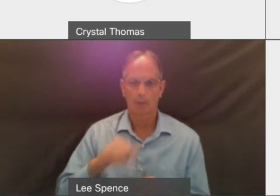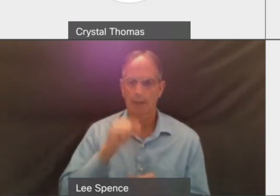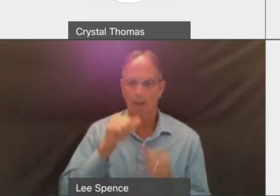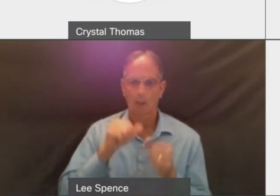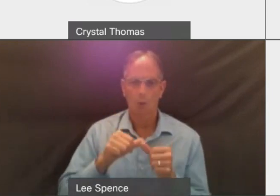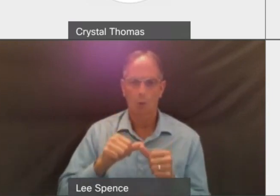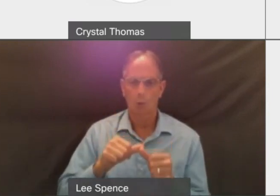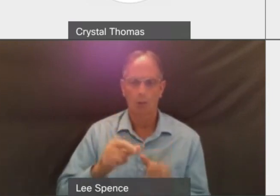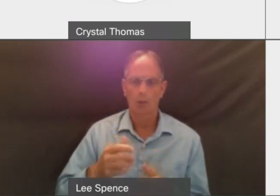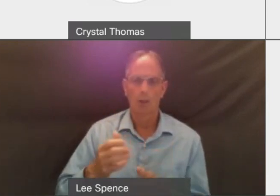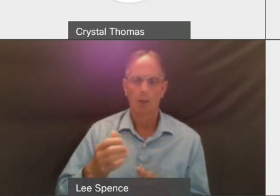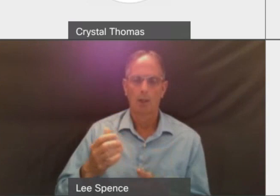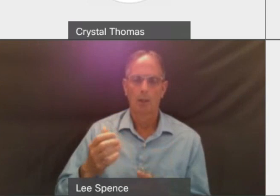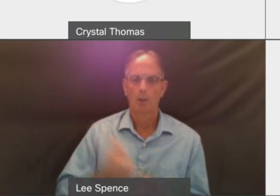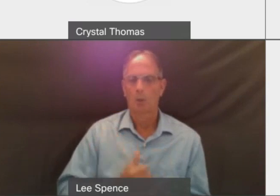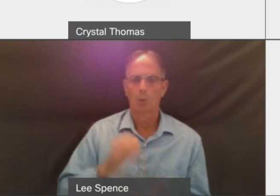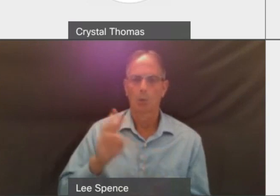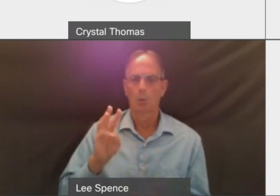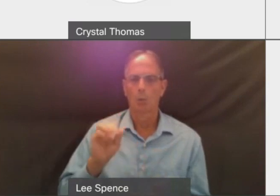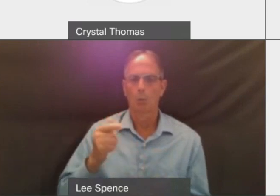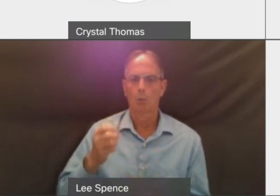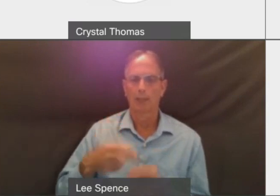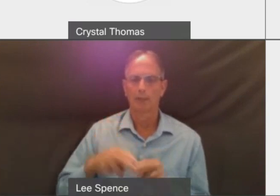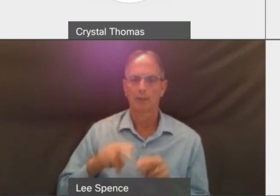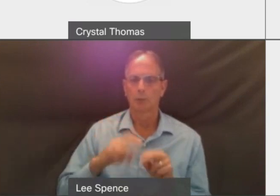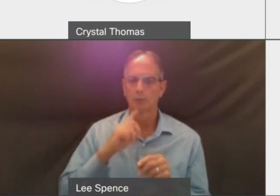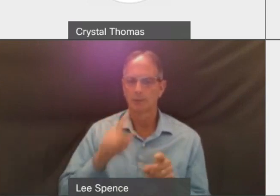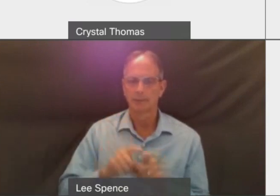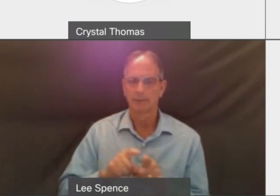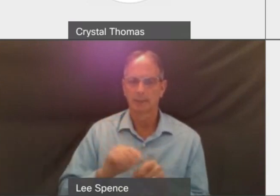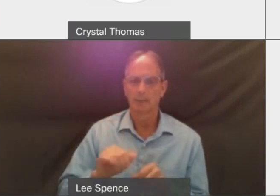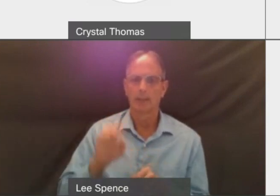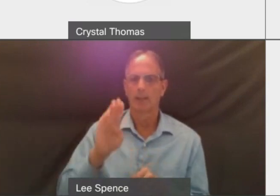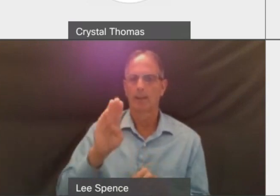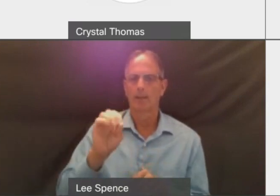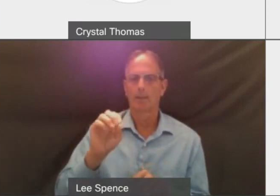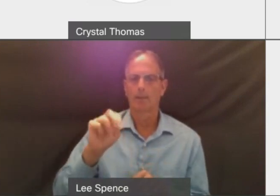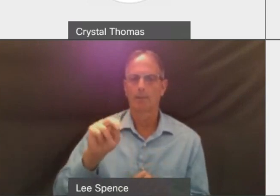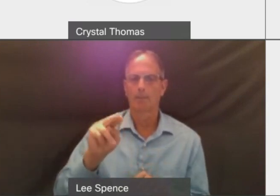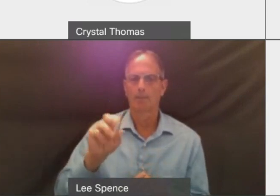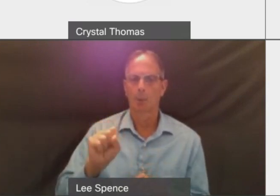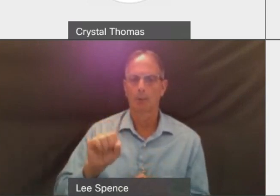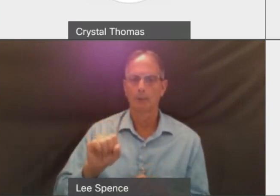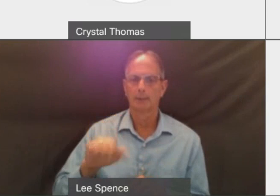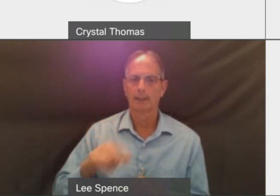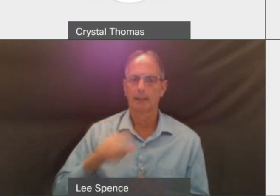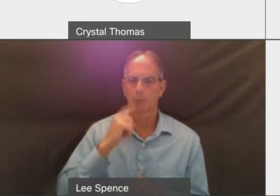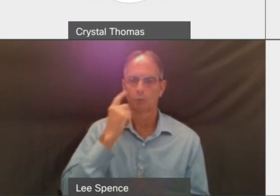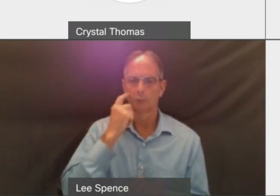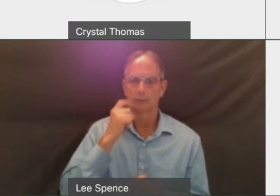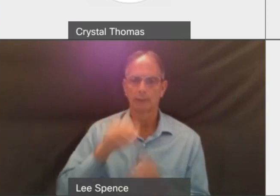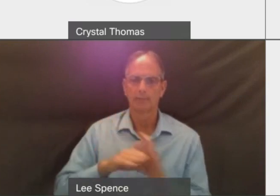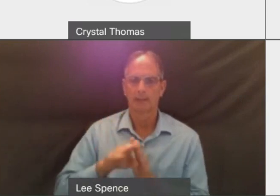wage increase. It would be the exact same bonus that's included that was developed recently